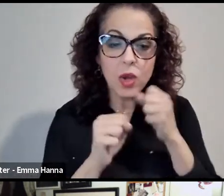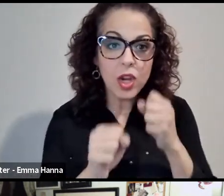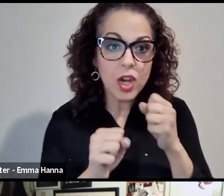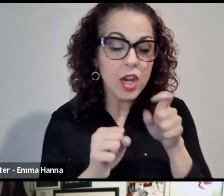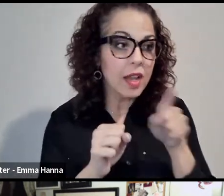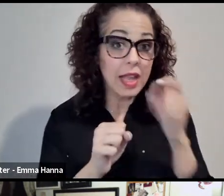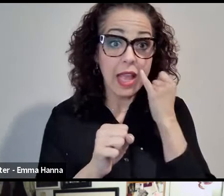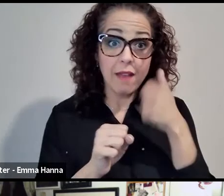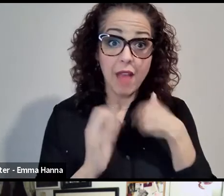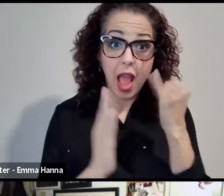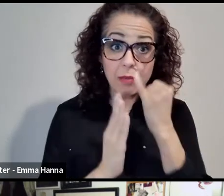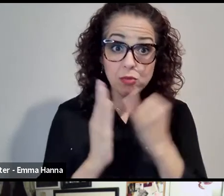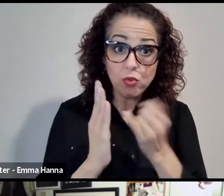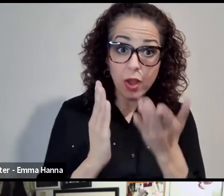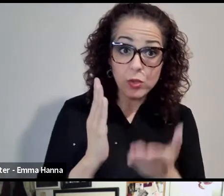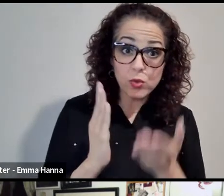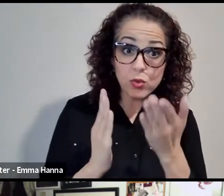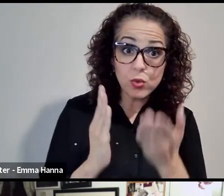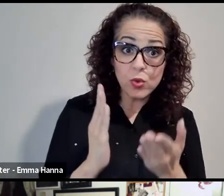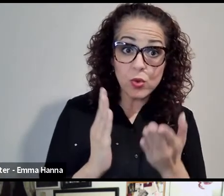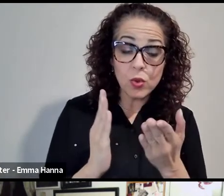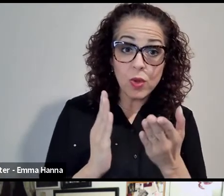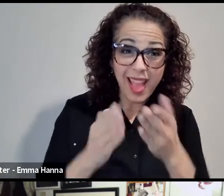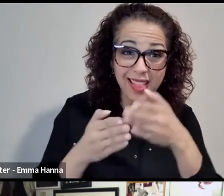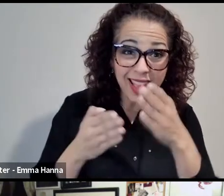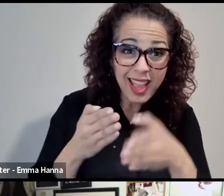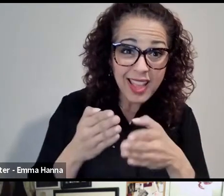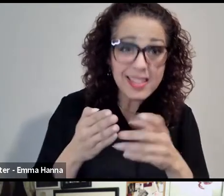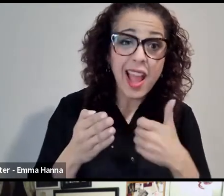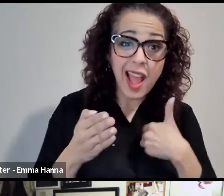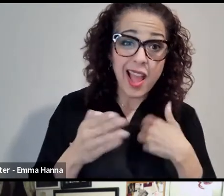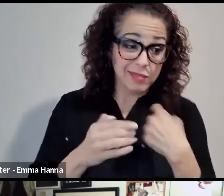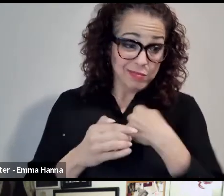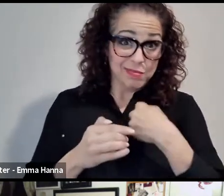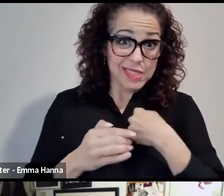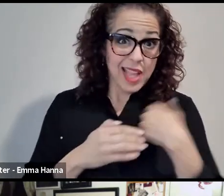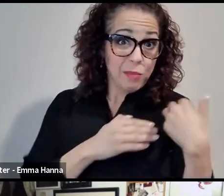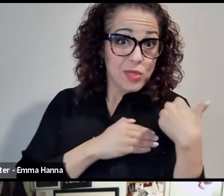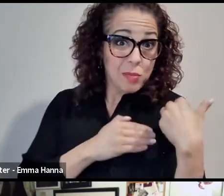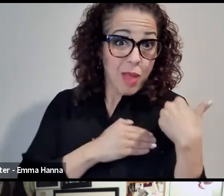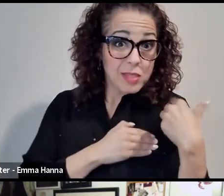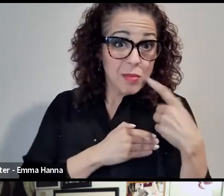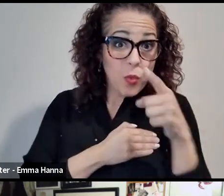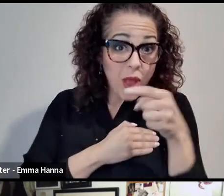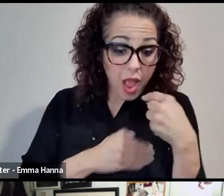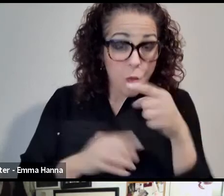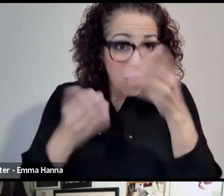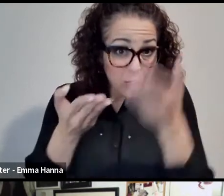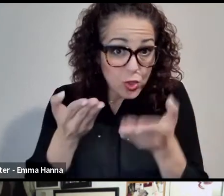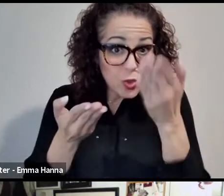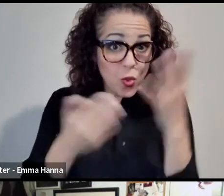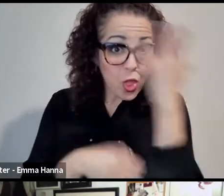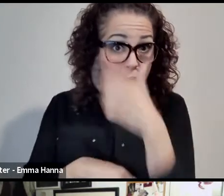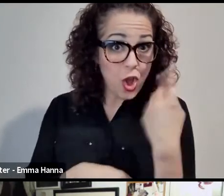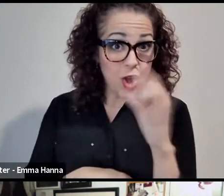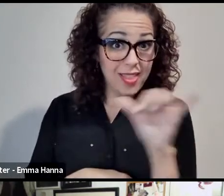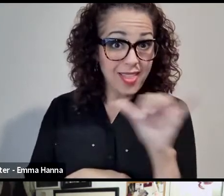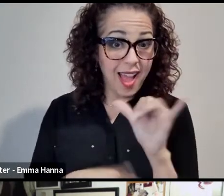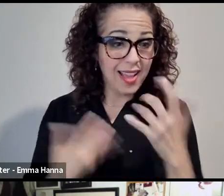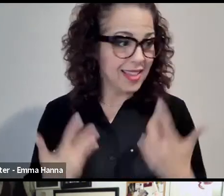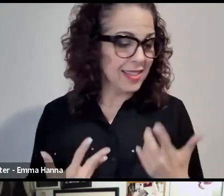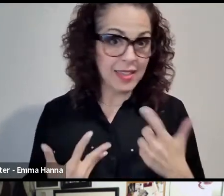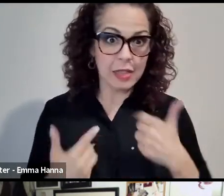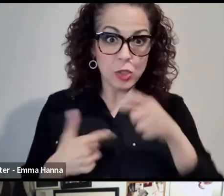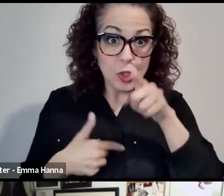you, in the end, I'm responsible for what you look like. You're handing over your faith in me, you know,